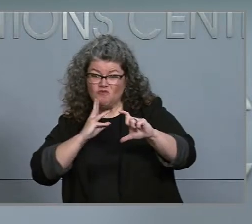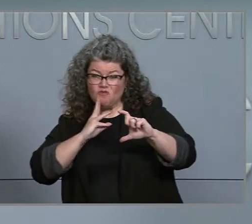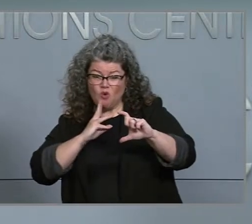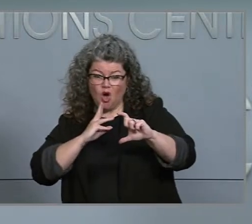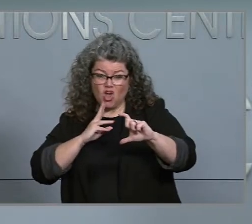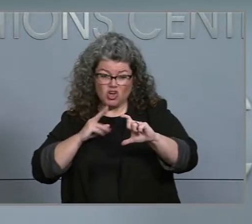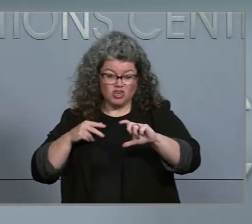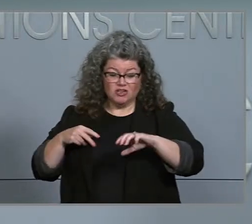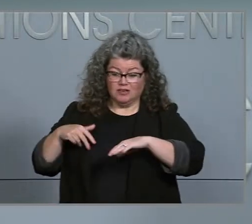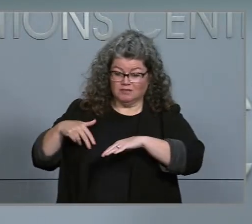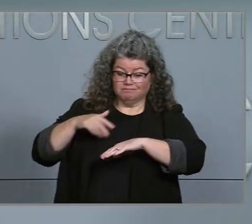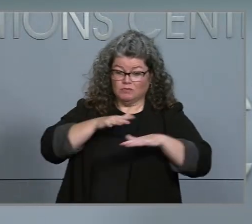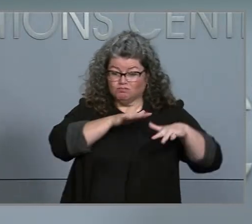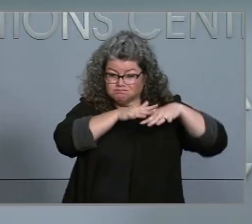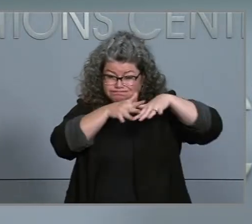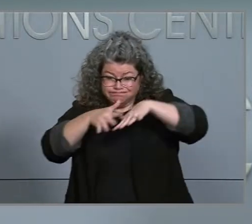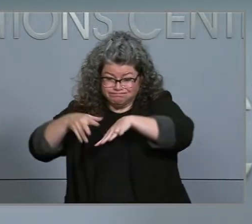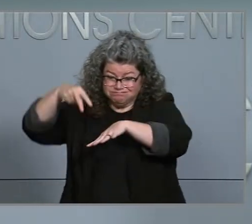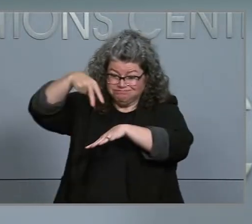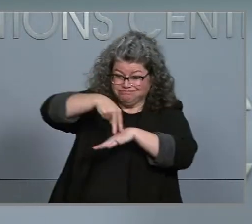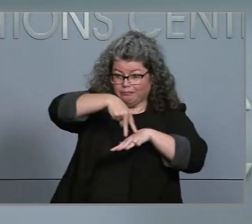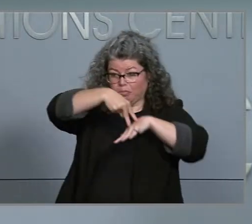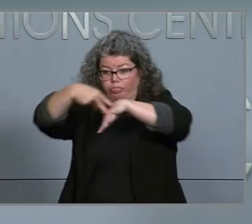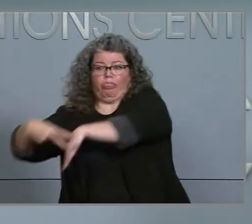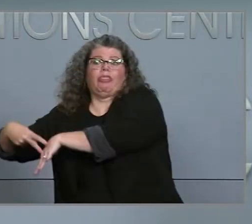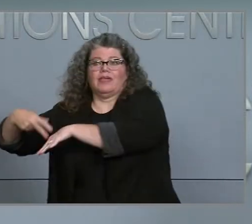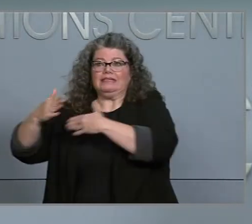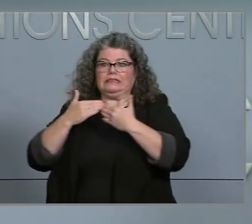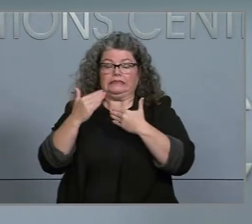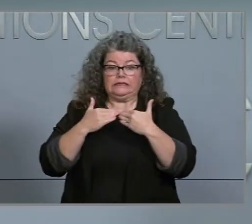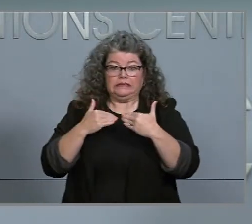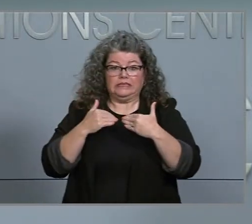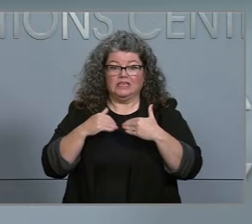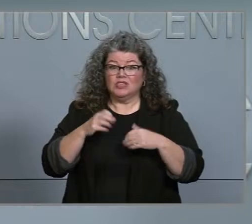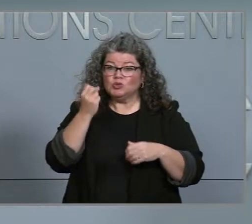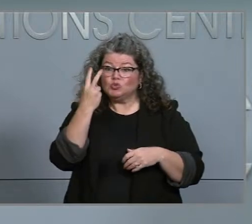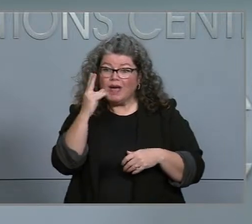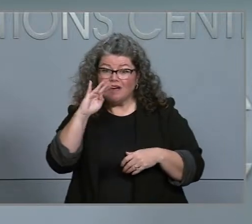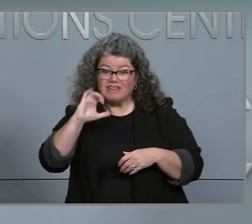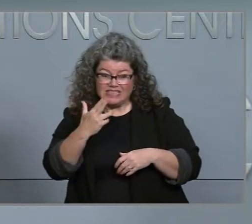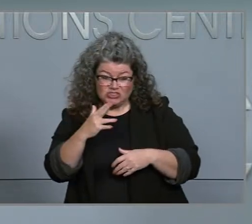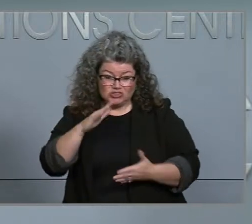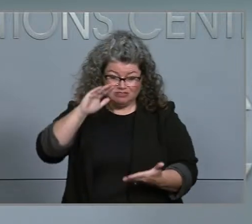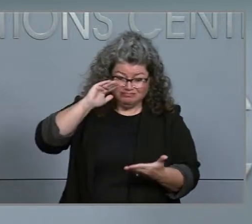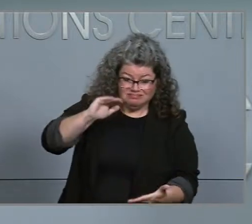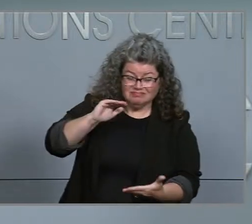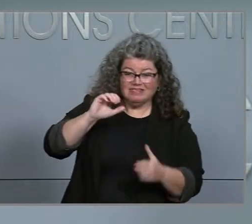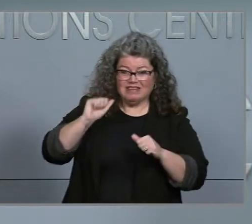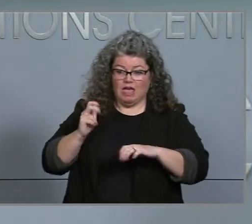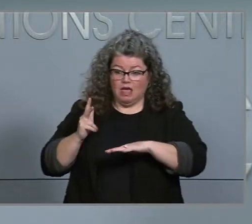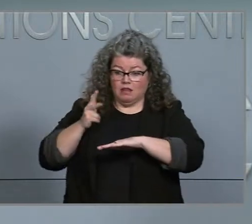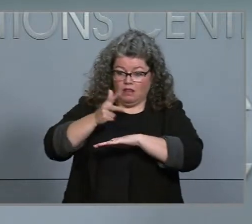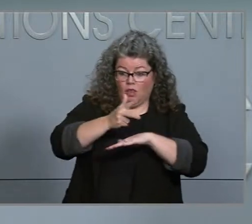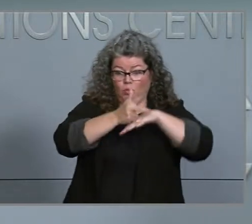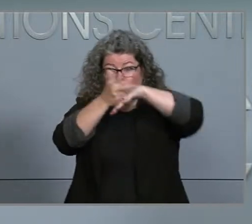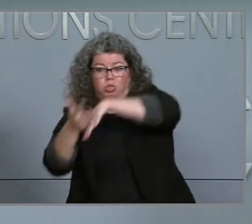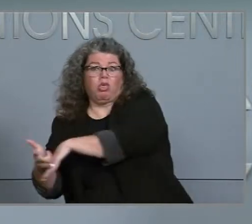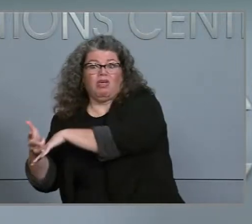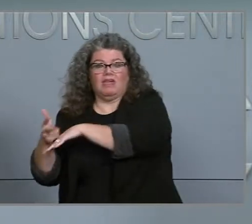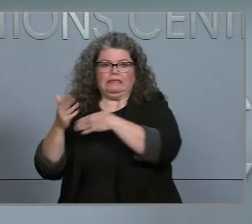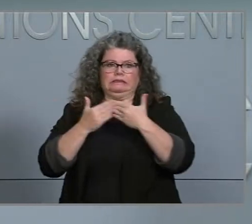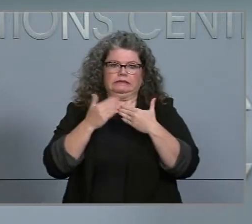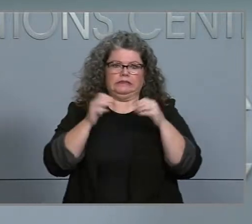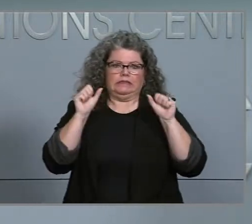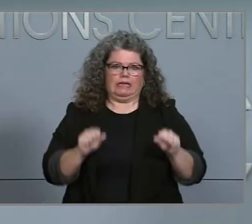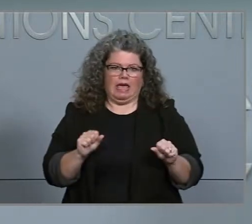to knock over an adult and just 12 inches to carry away most cars. Now is not the time to